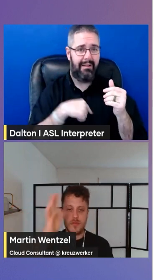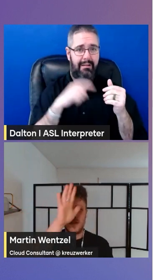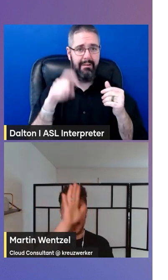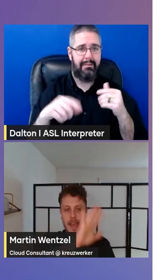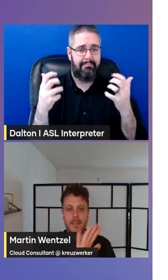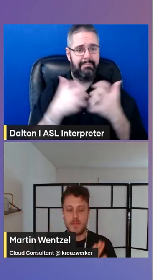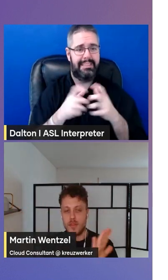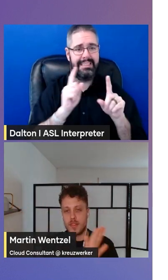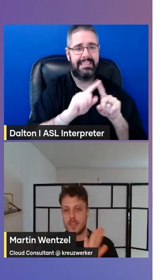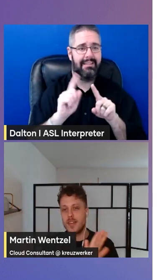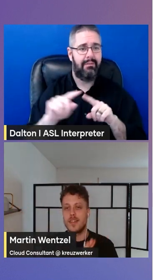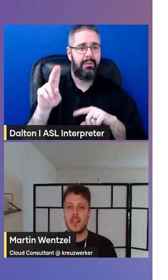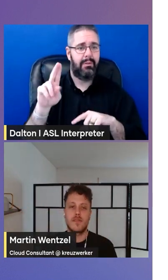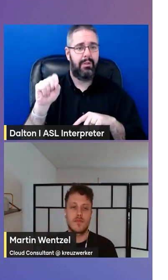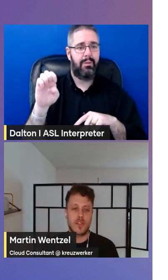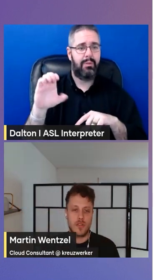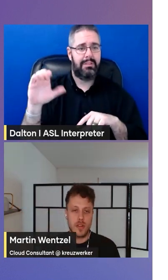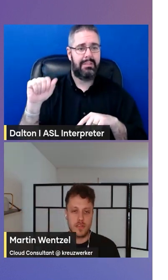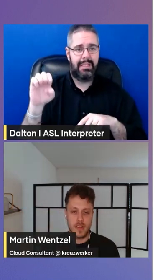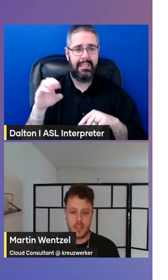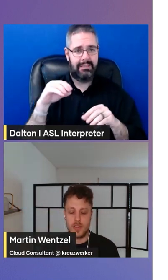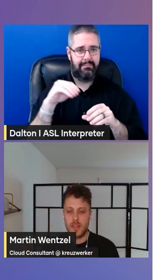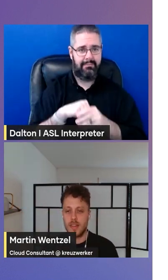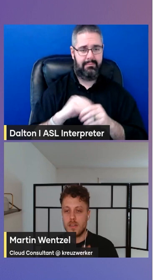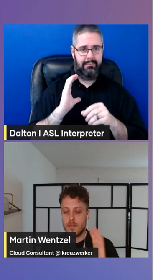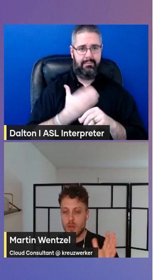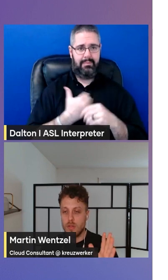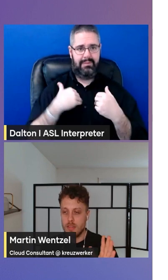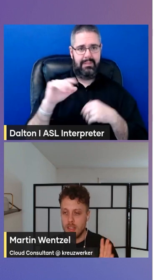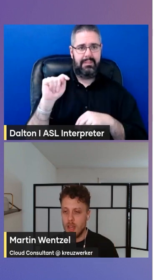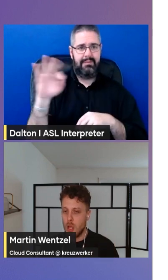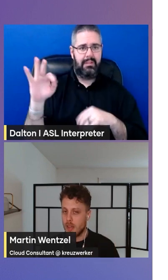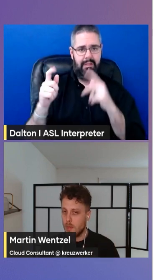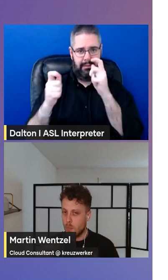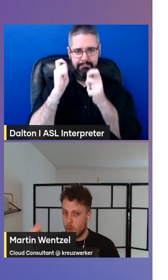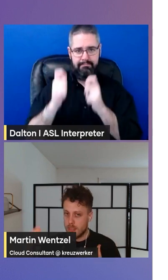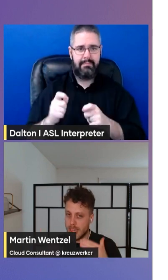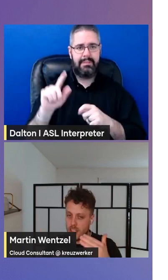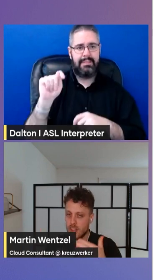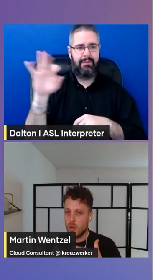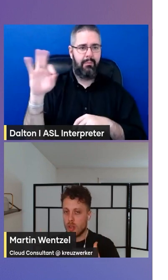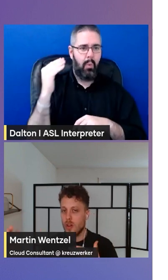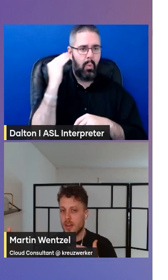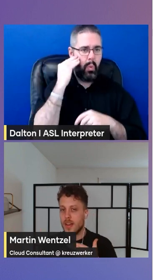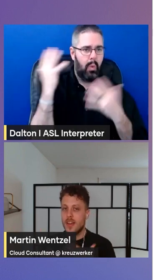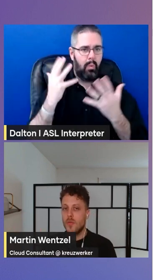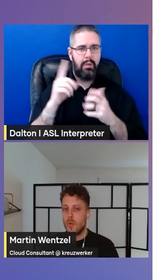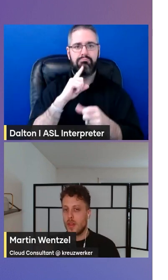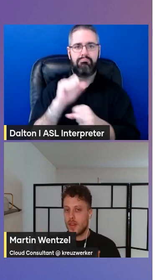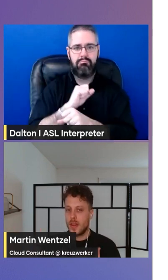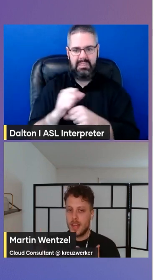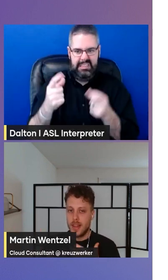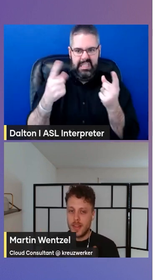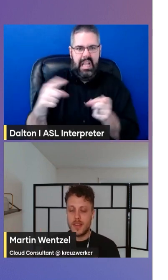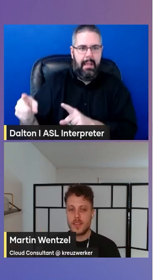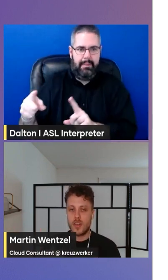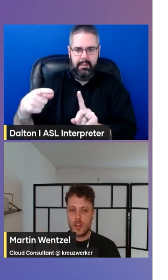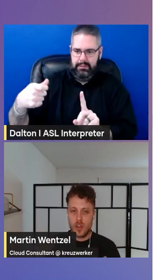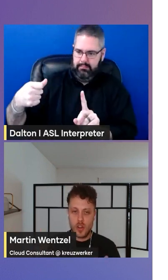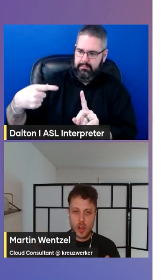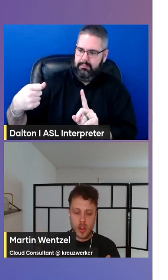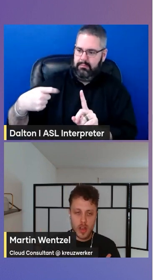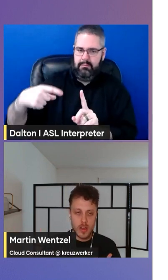cases to attributes in the Terraform configuration, so the Terraform knows, okay, what is actually going on with